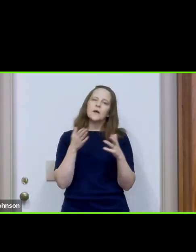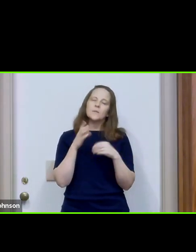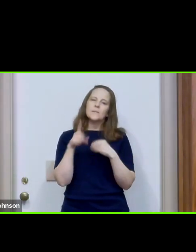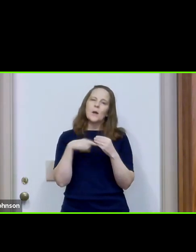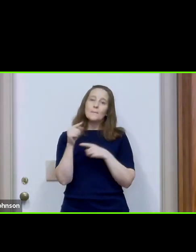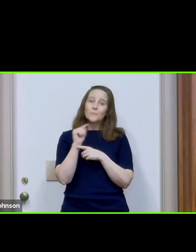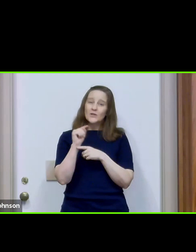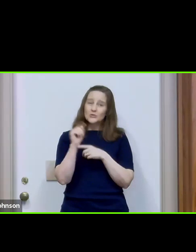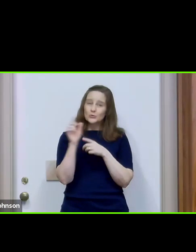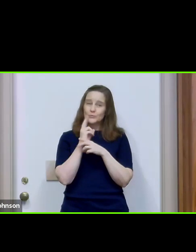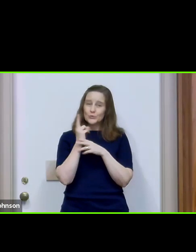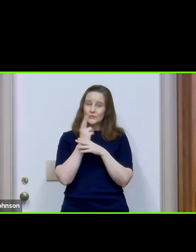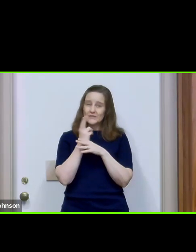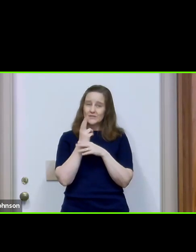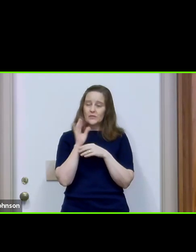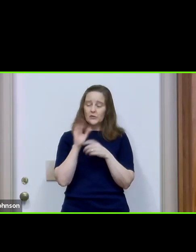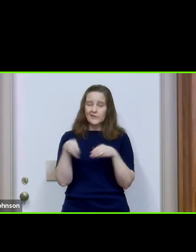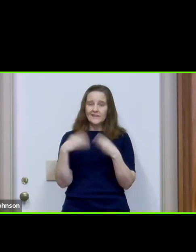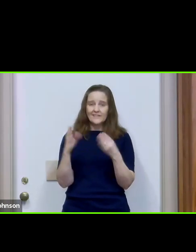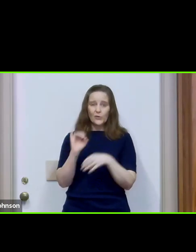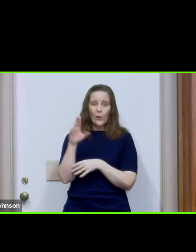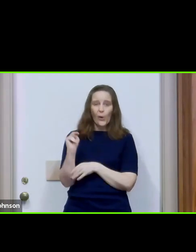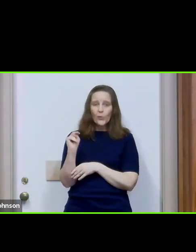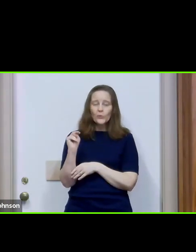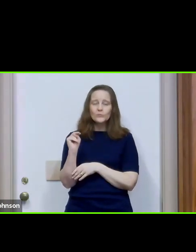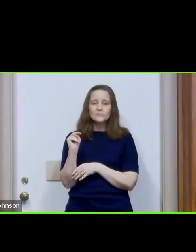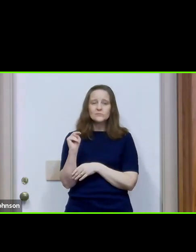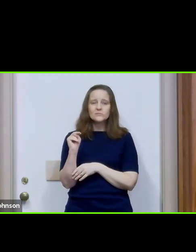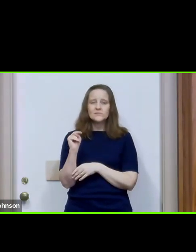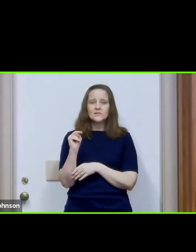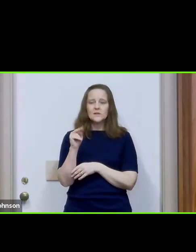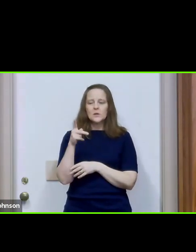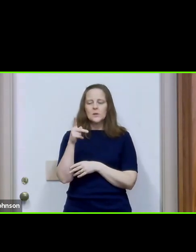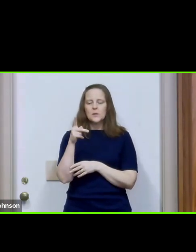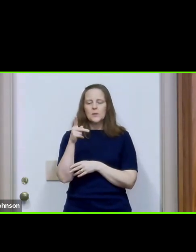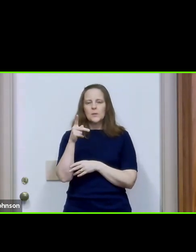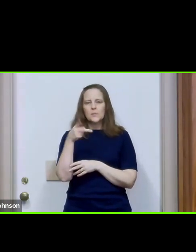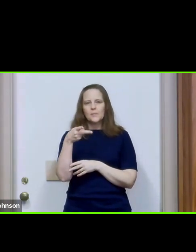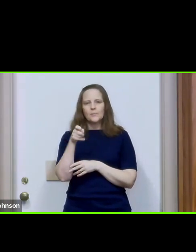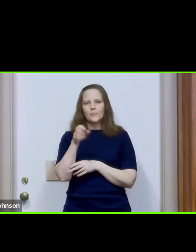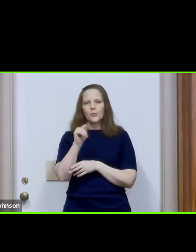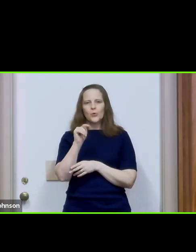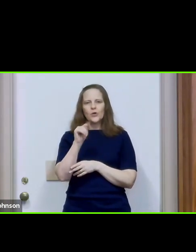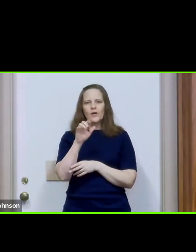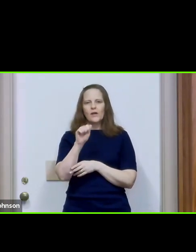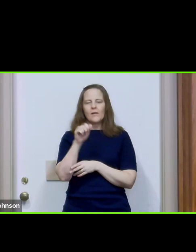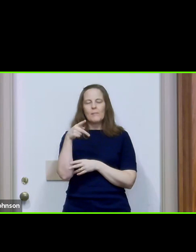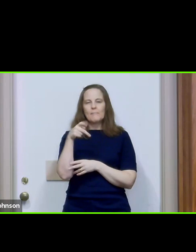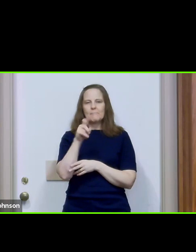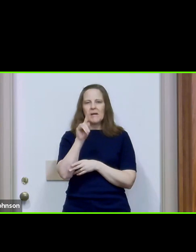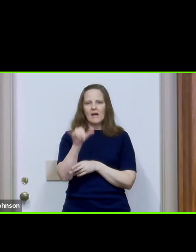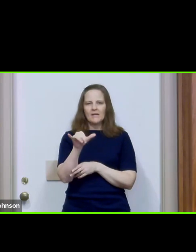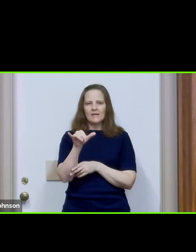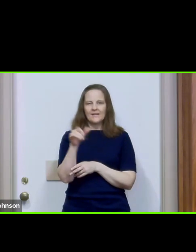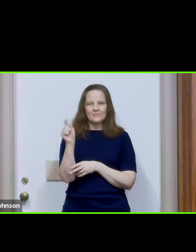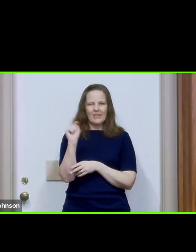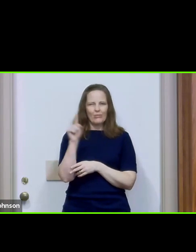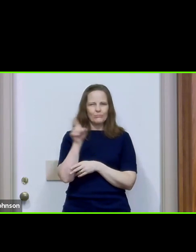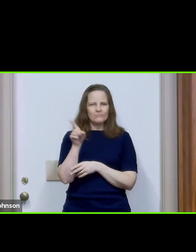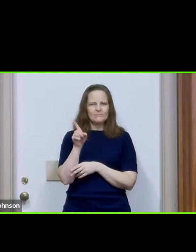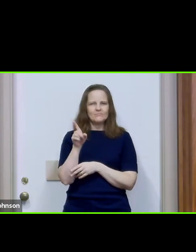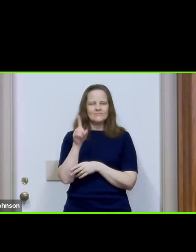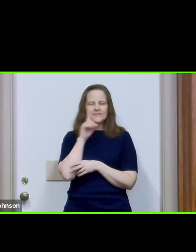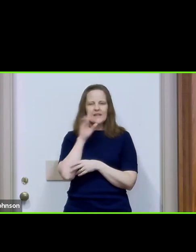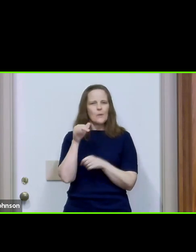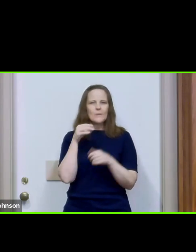usage. They're actually going to provide their own portable porta potty. And so they won't be accessing our facility